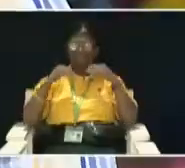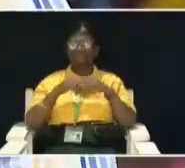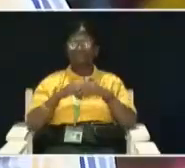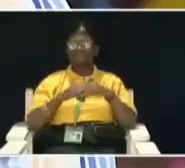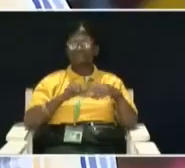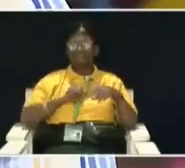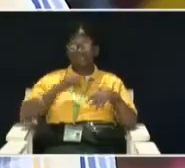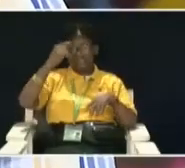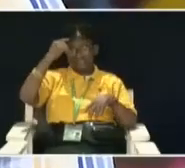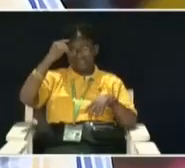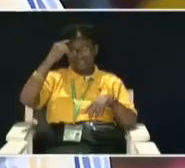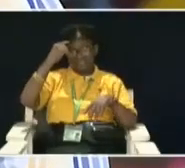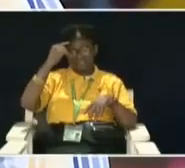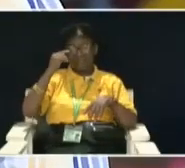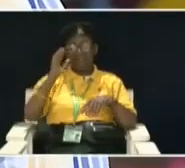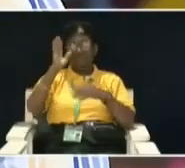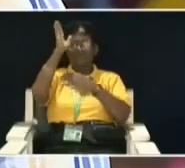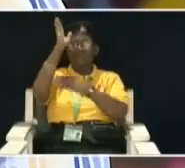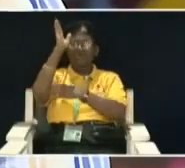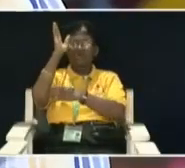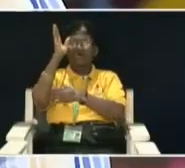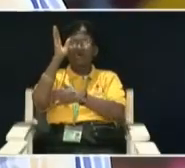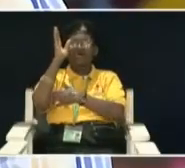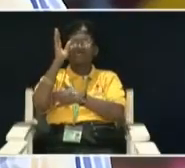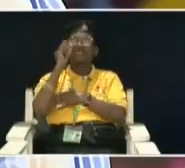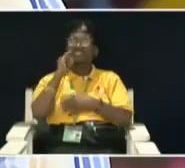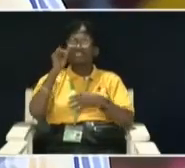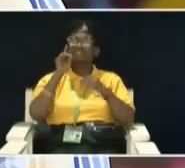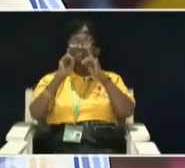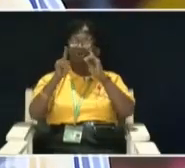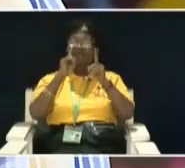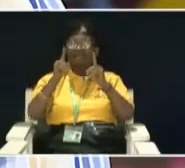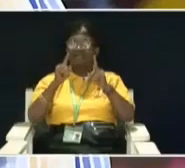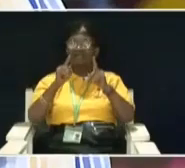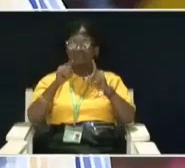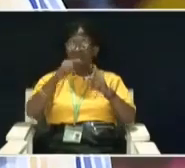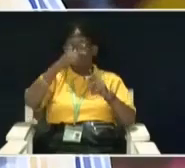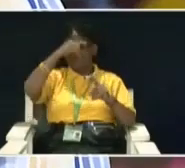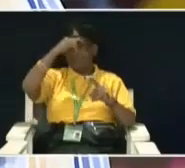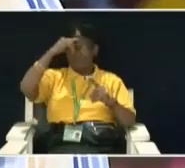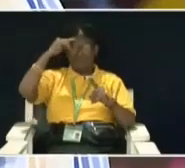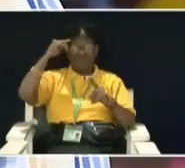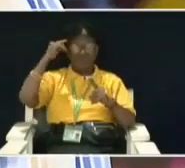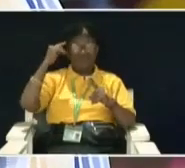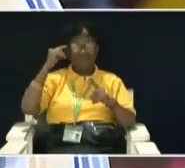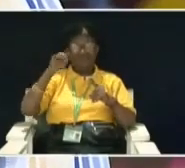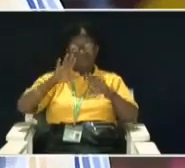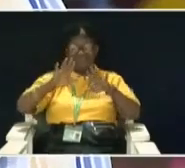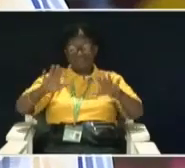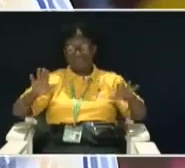I think God is talking because children, they are his favorites.